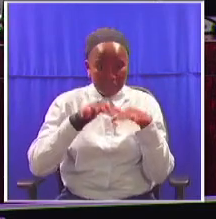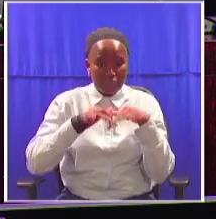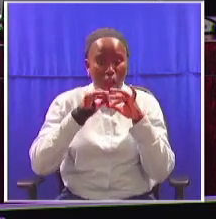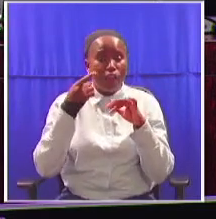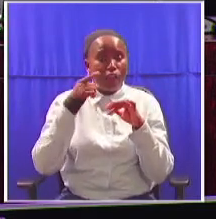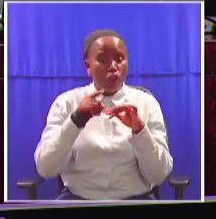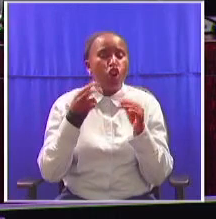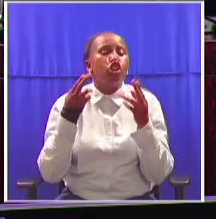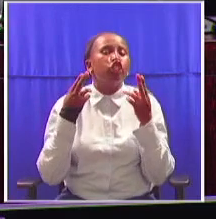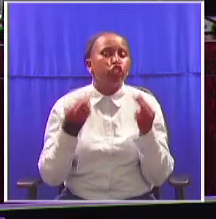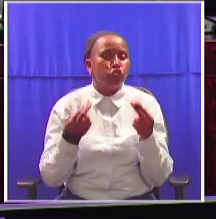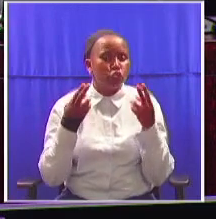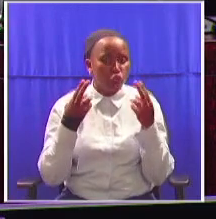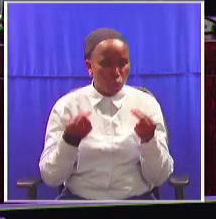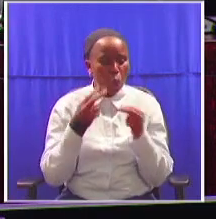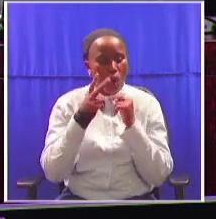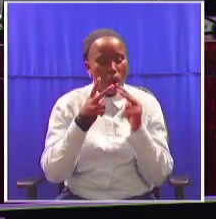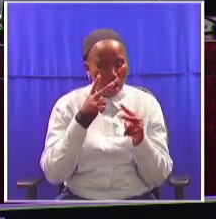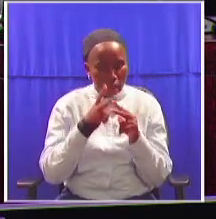electricity generation